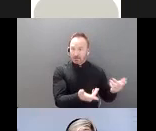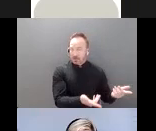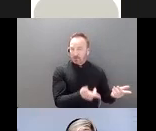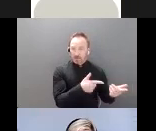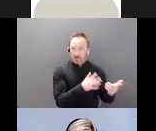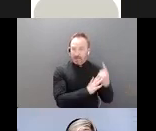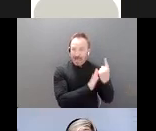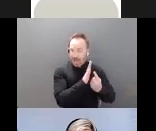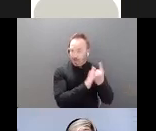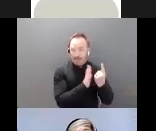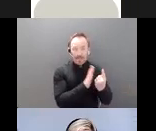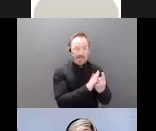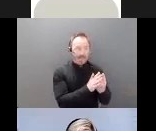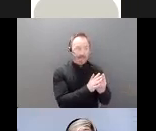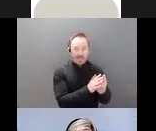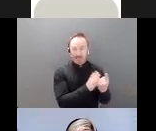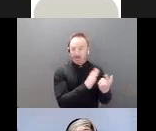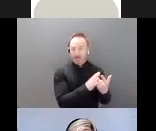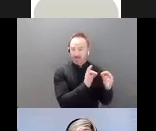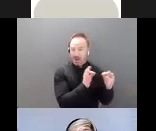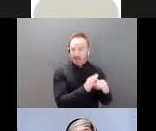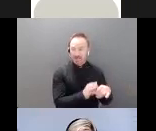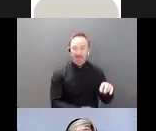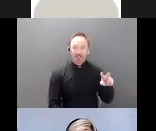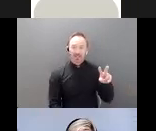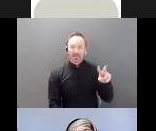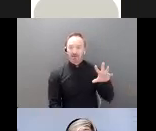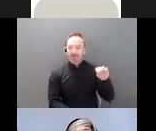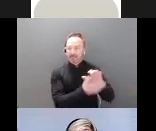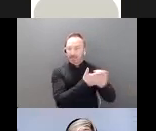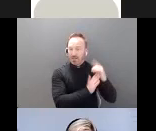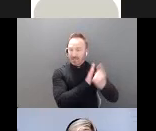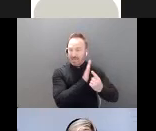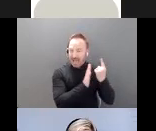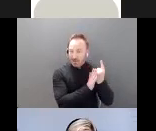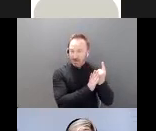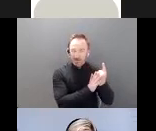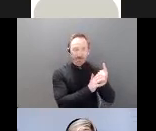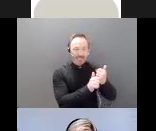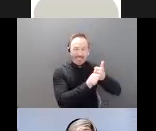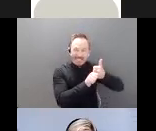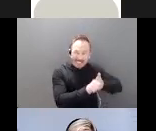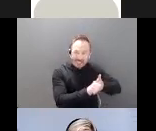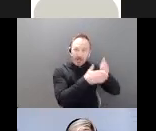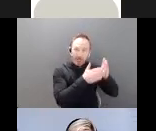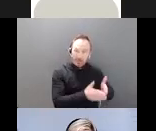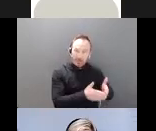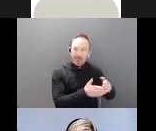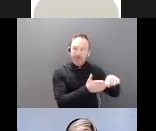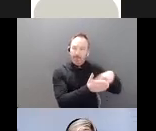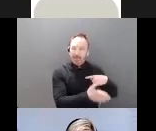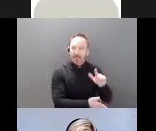hourly rate of $250 an hour across 10 people. Each person could pay $25 an hour, for